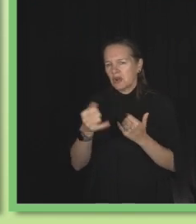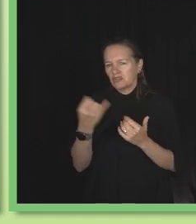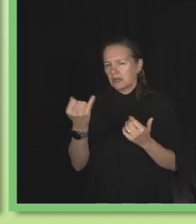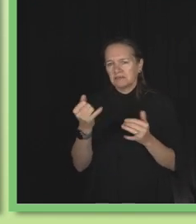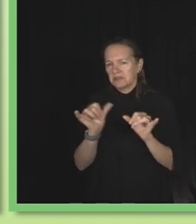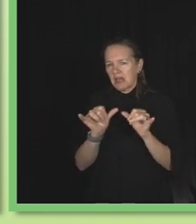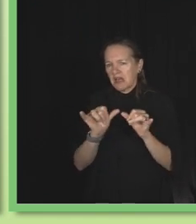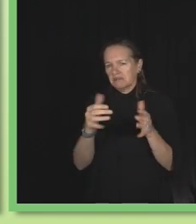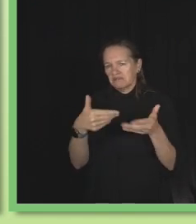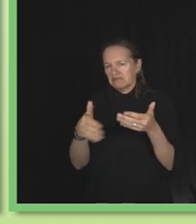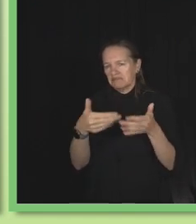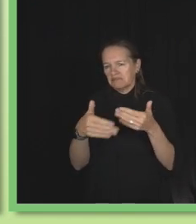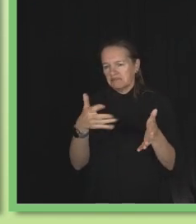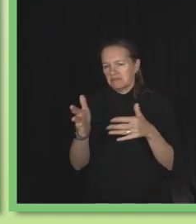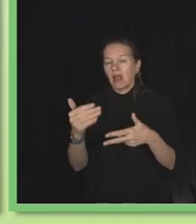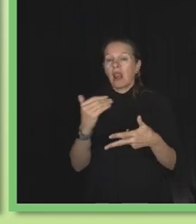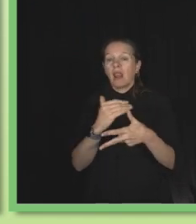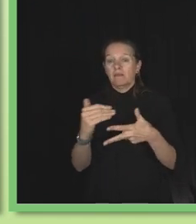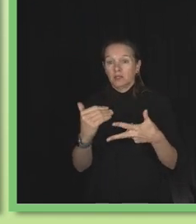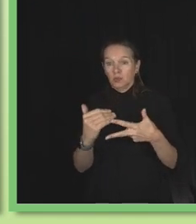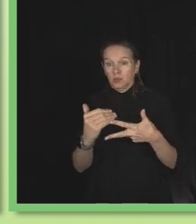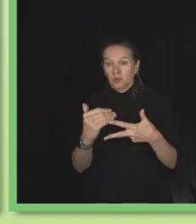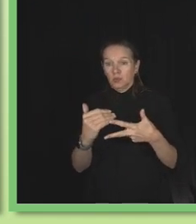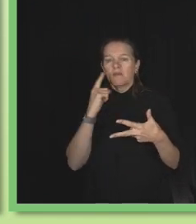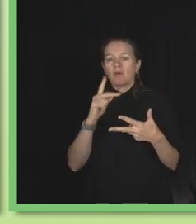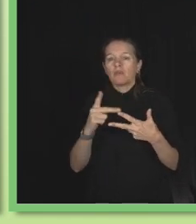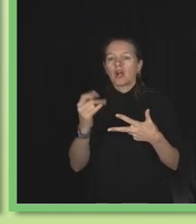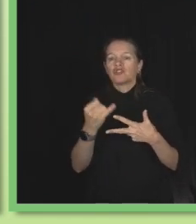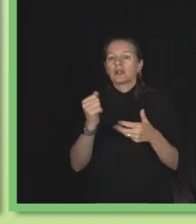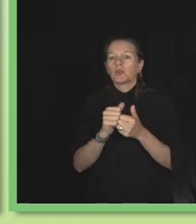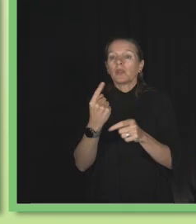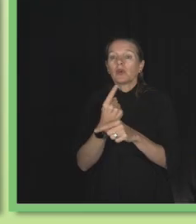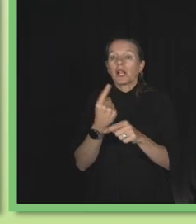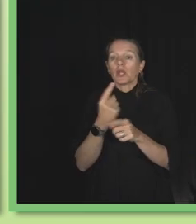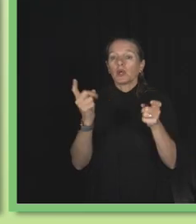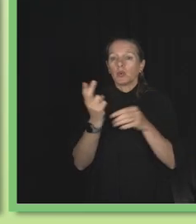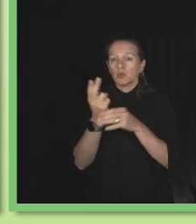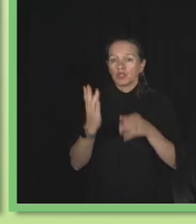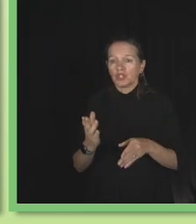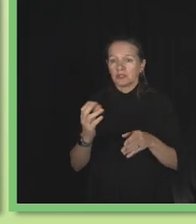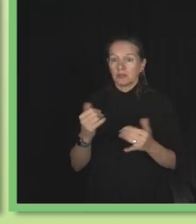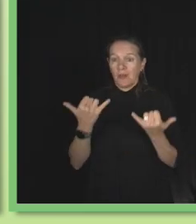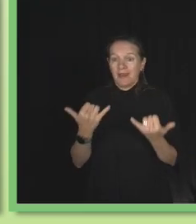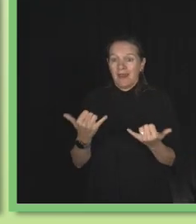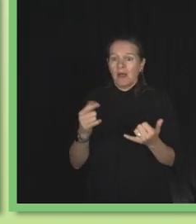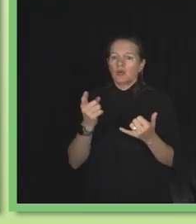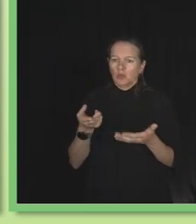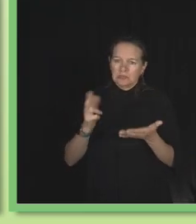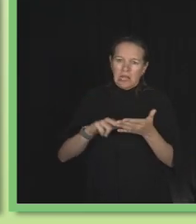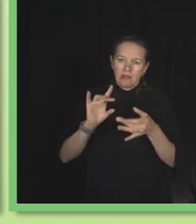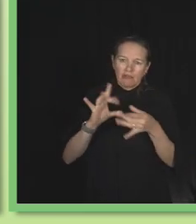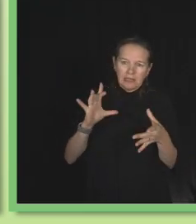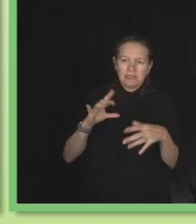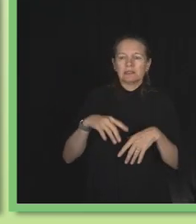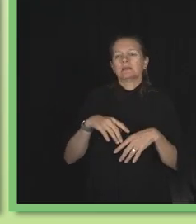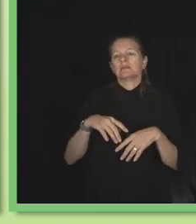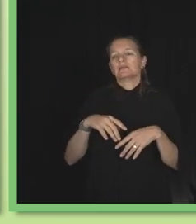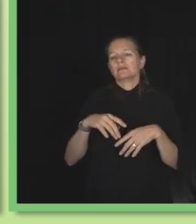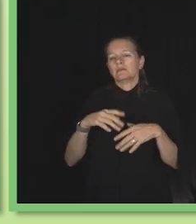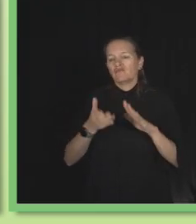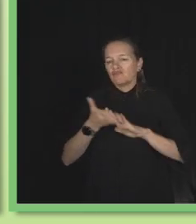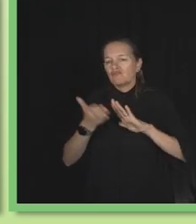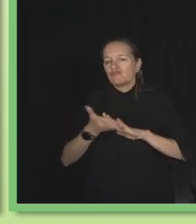size. Level 2 is for projects with regular users. Now, at this stage, you're signing releases, running